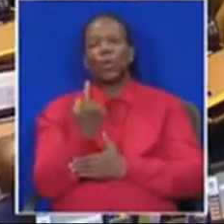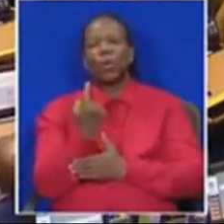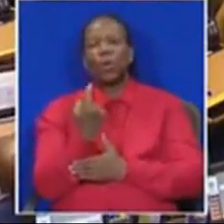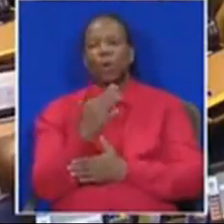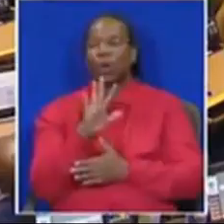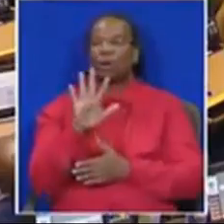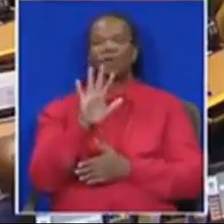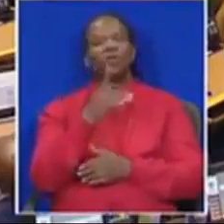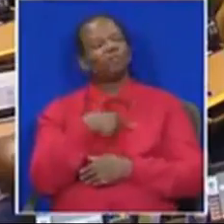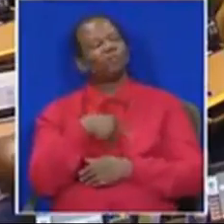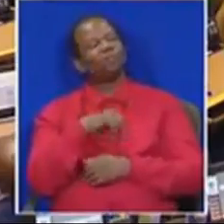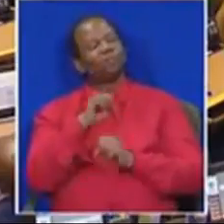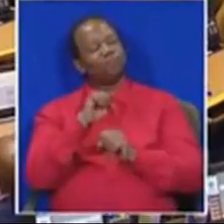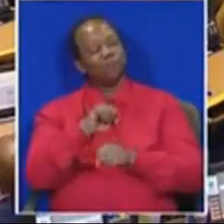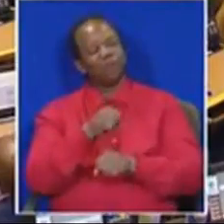yes, cheers.